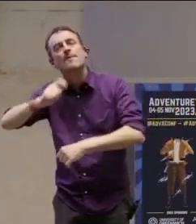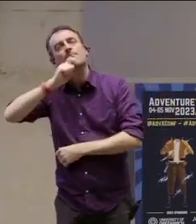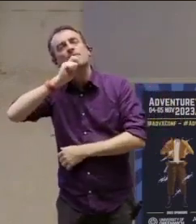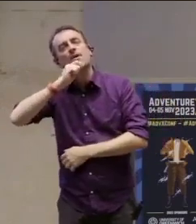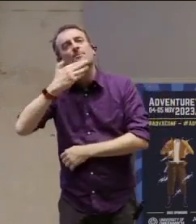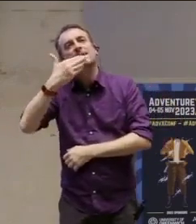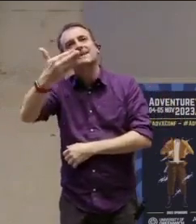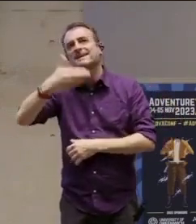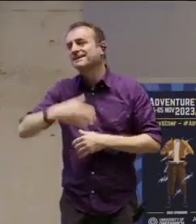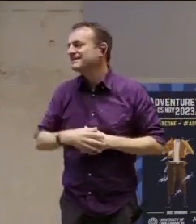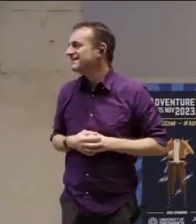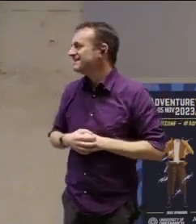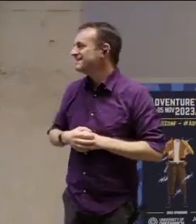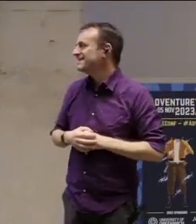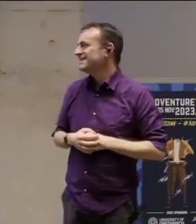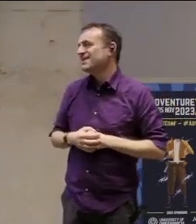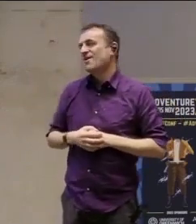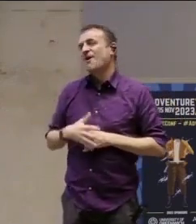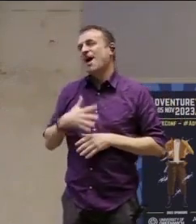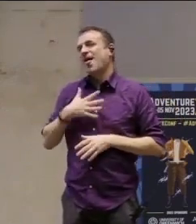I like this. I like the enthusiasm, man.